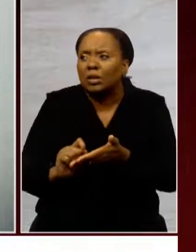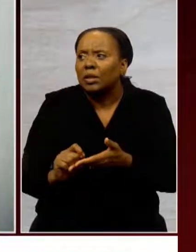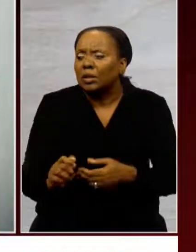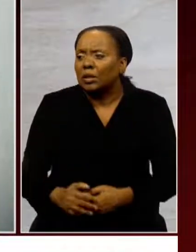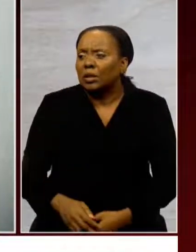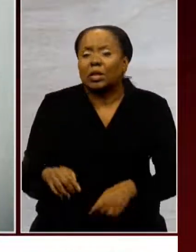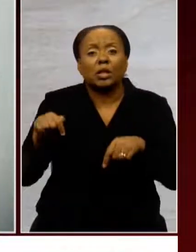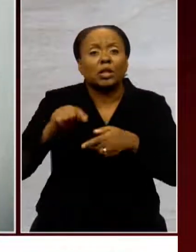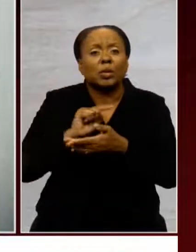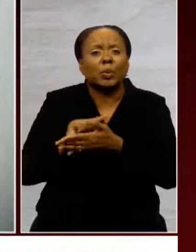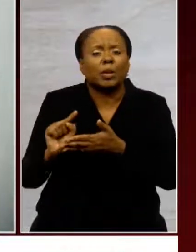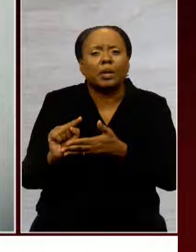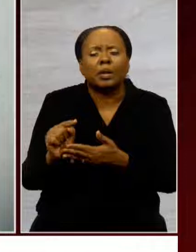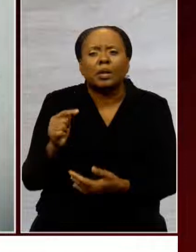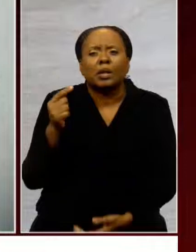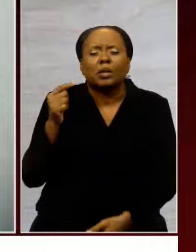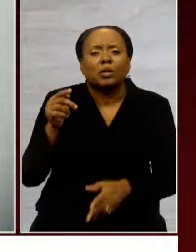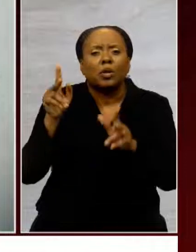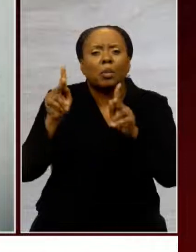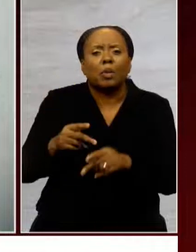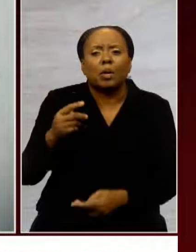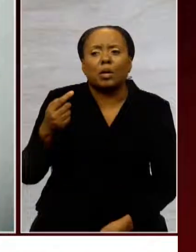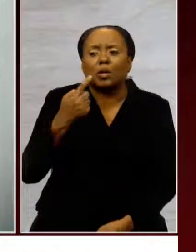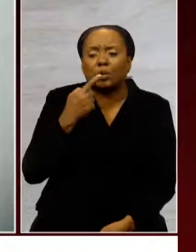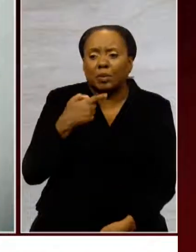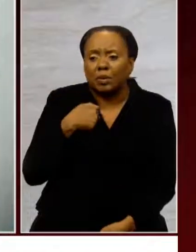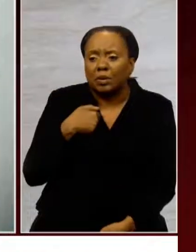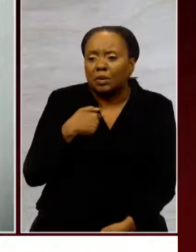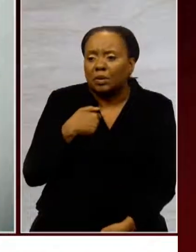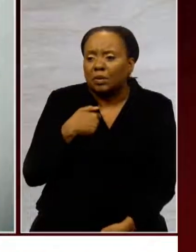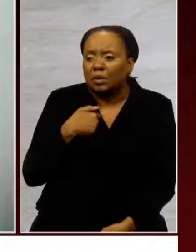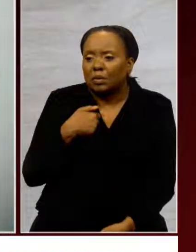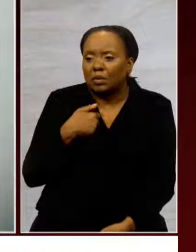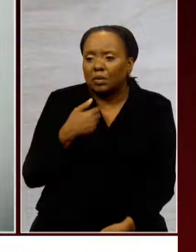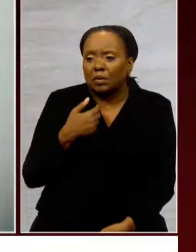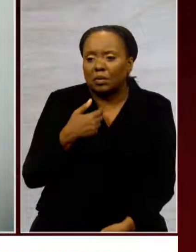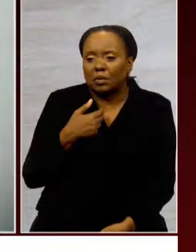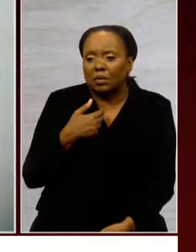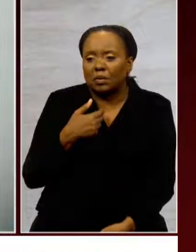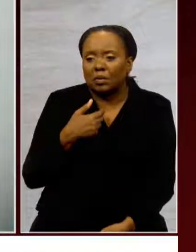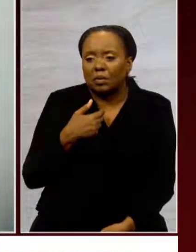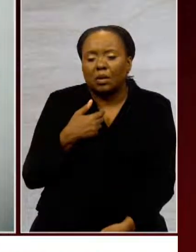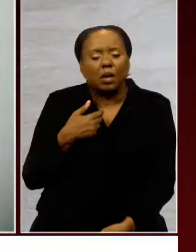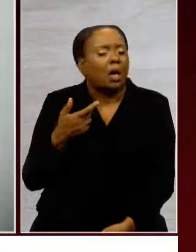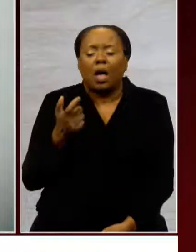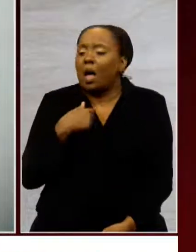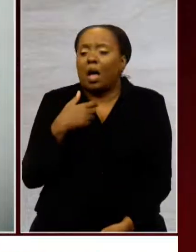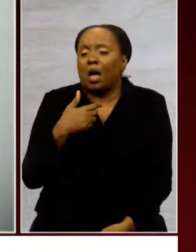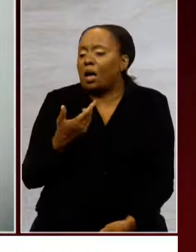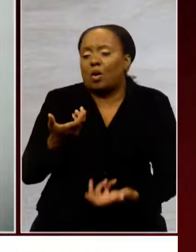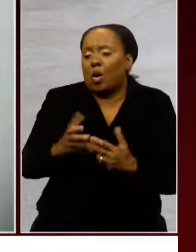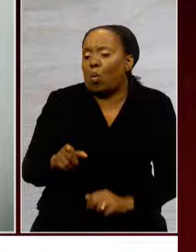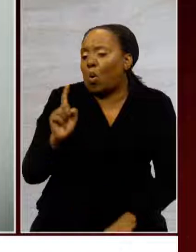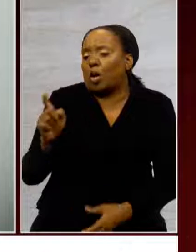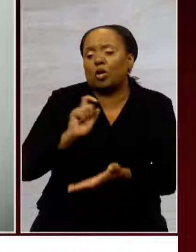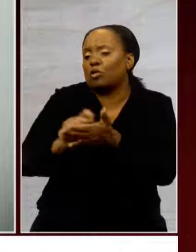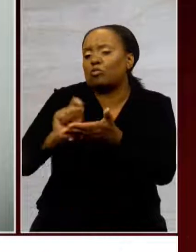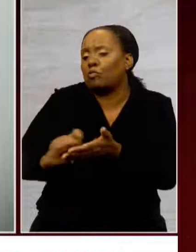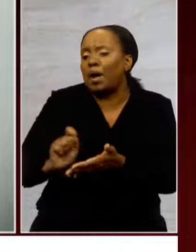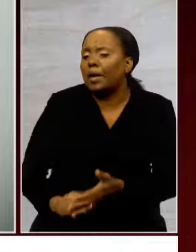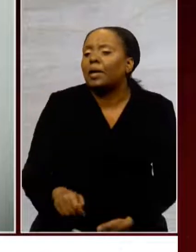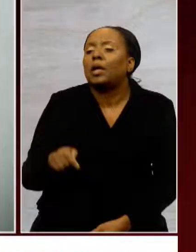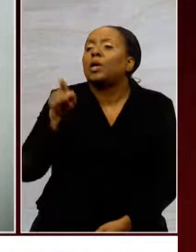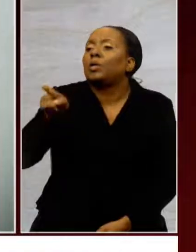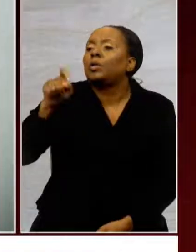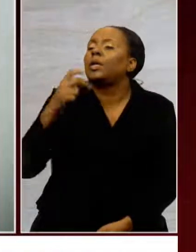week, I heard someone say that their work colleagues told them no, they can't, they want them to lip read, not write. You can't determine for me